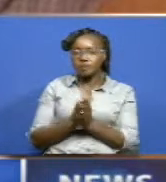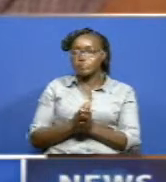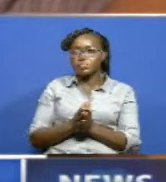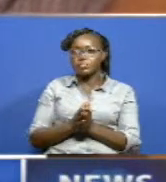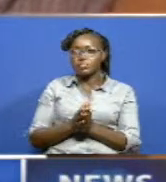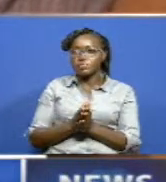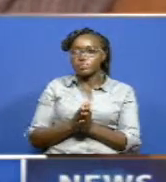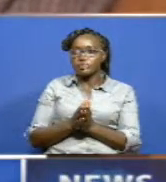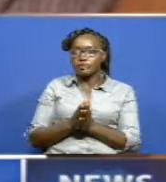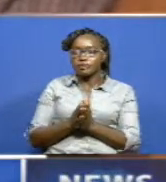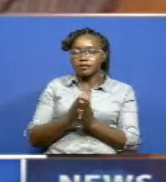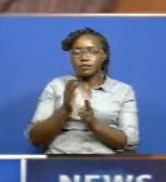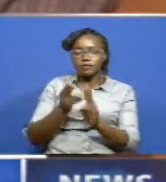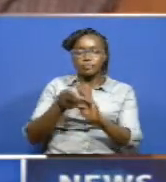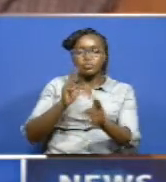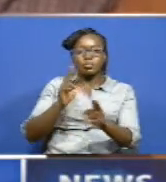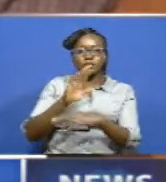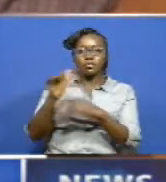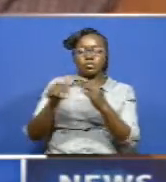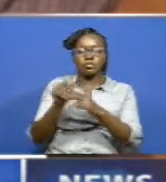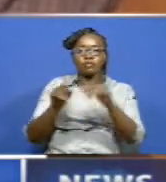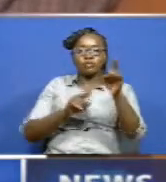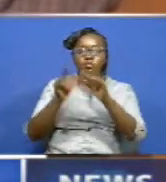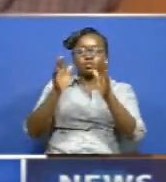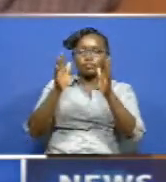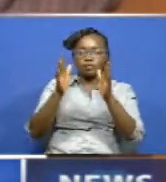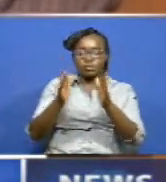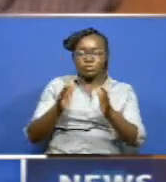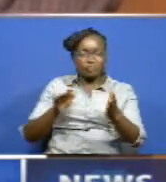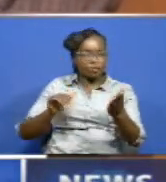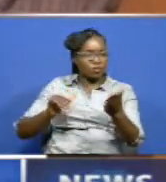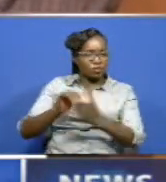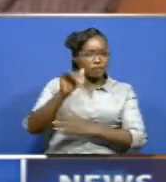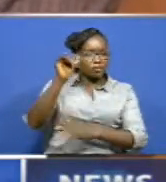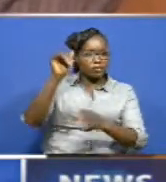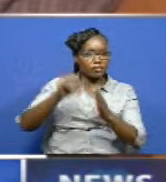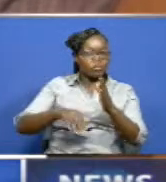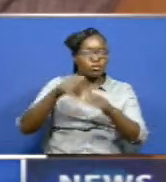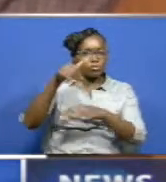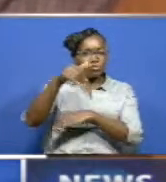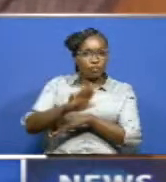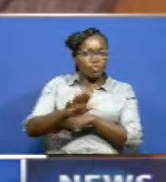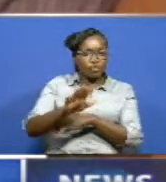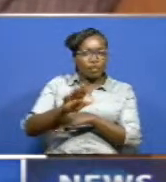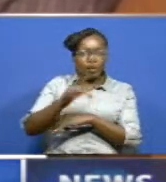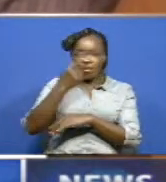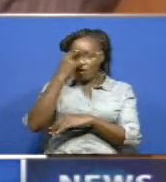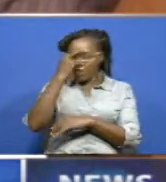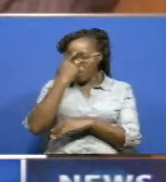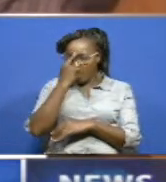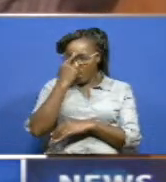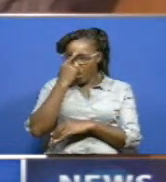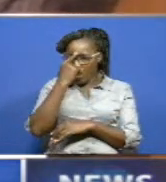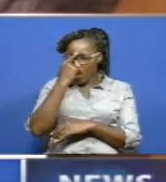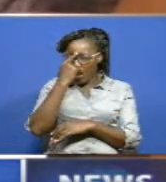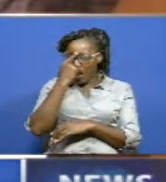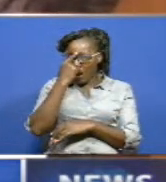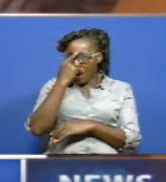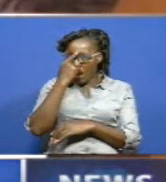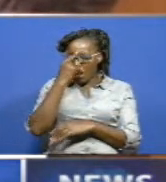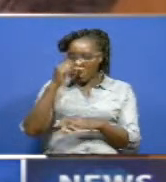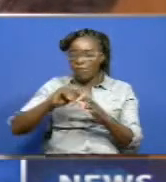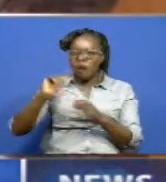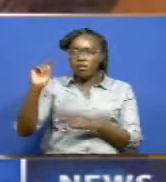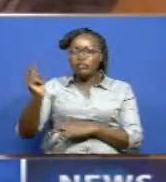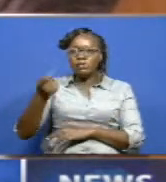to suspend all passenger flights in and out of India into